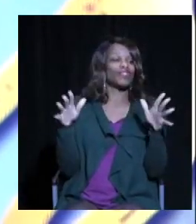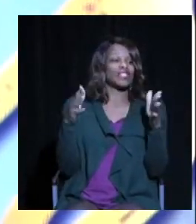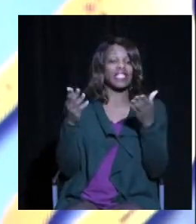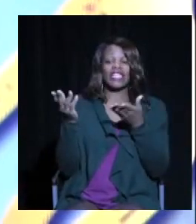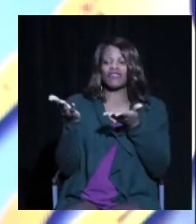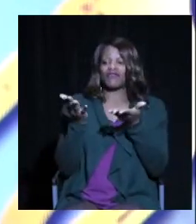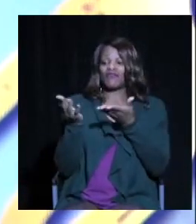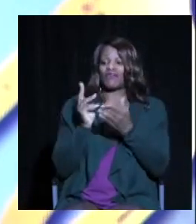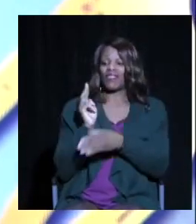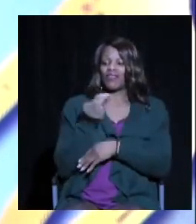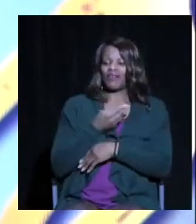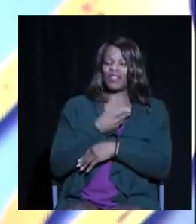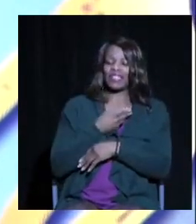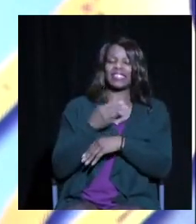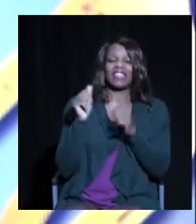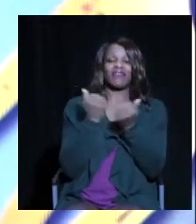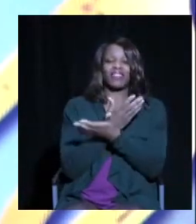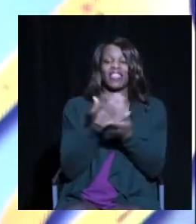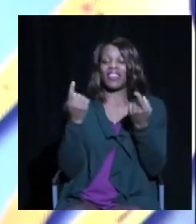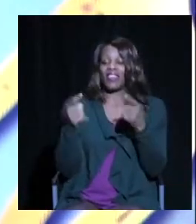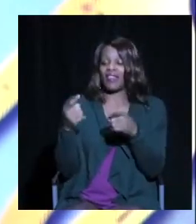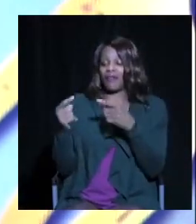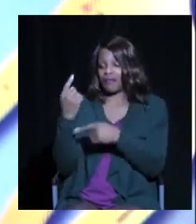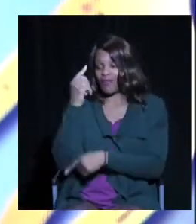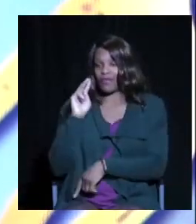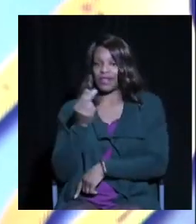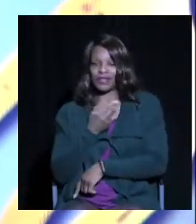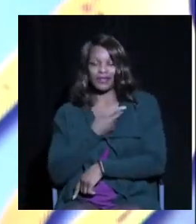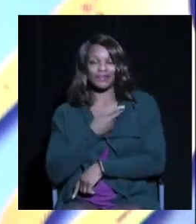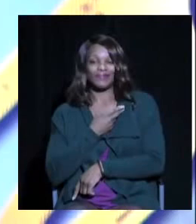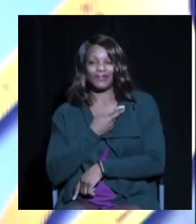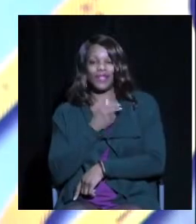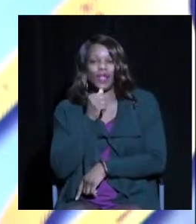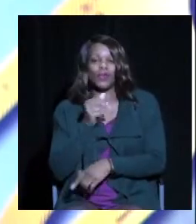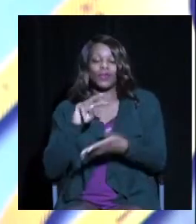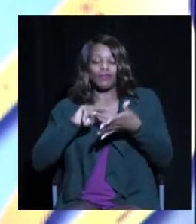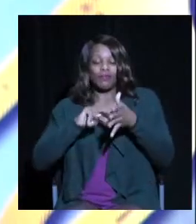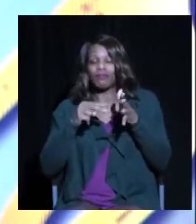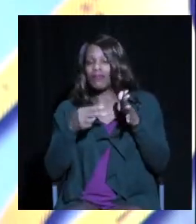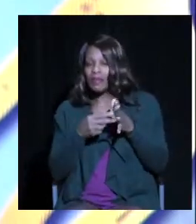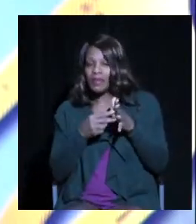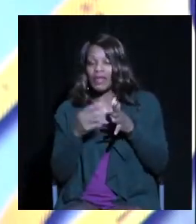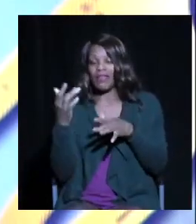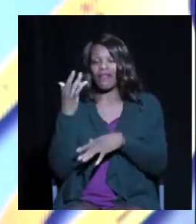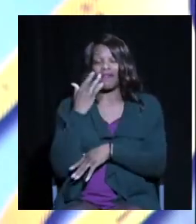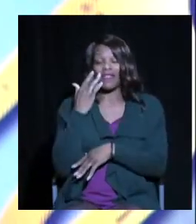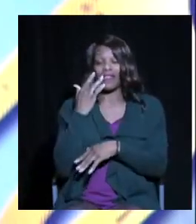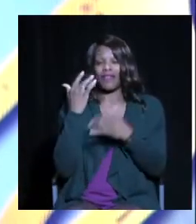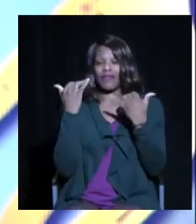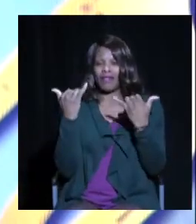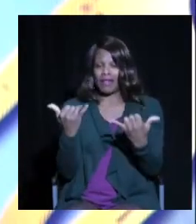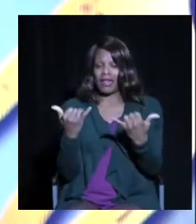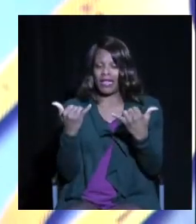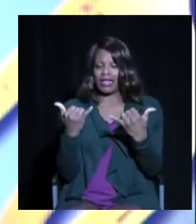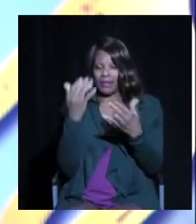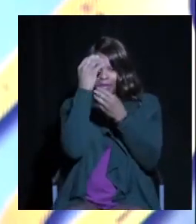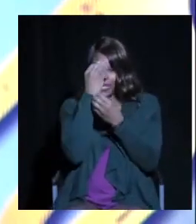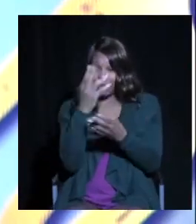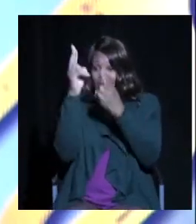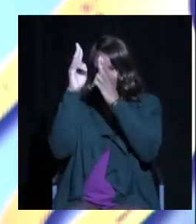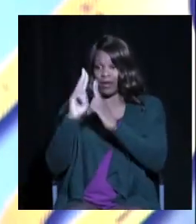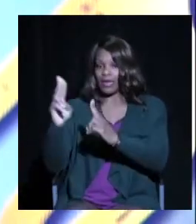served, that good things just come our way. What actually happens is he says you're favored, and now let me tell you about the privilege